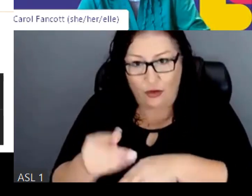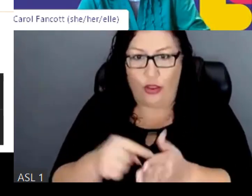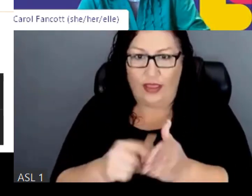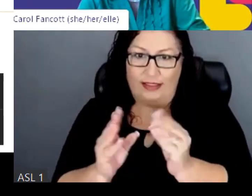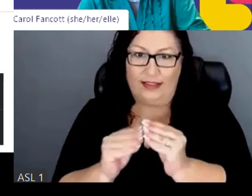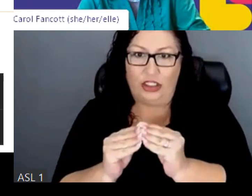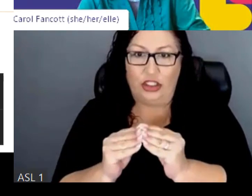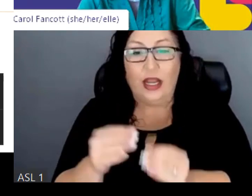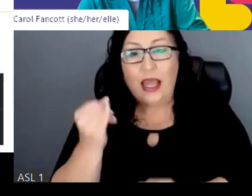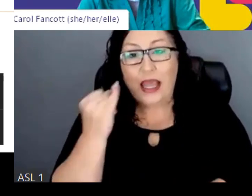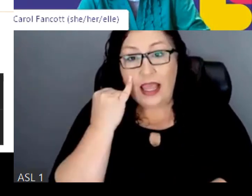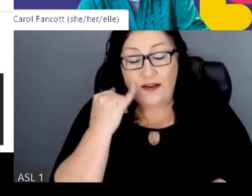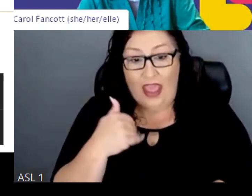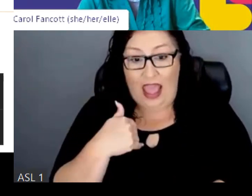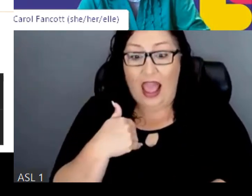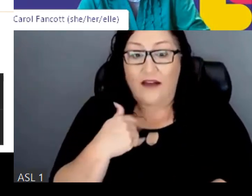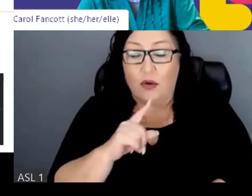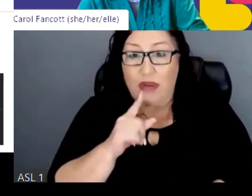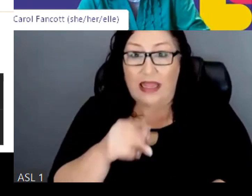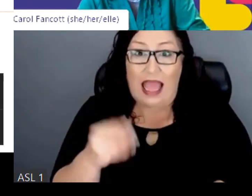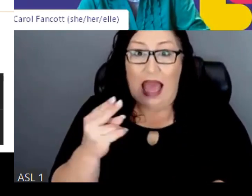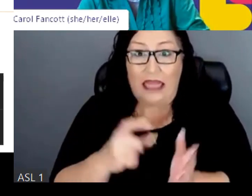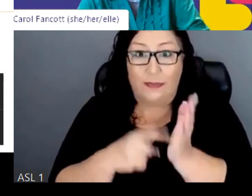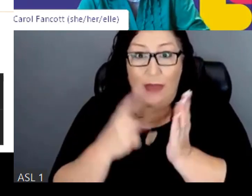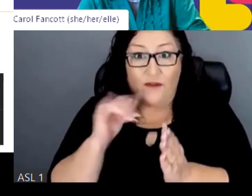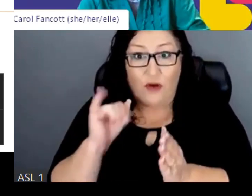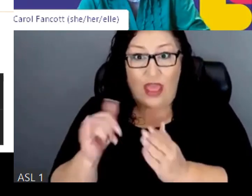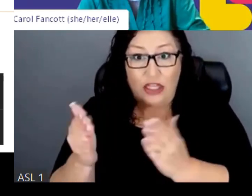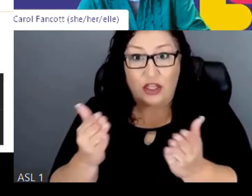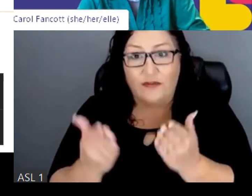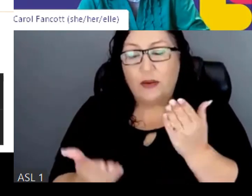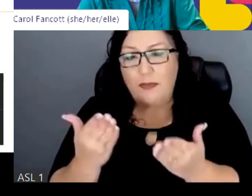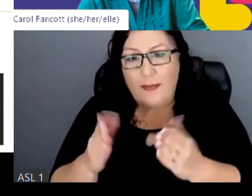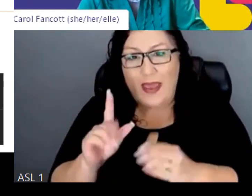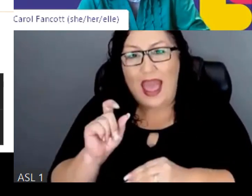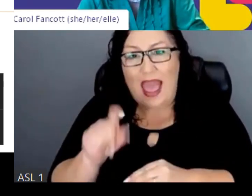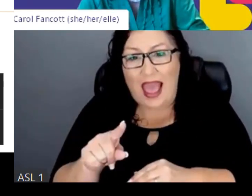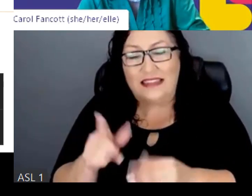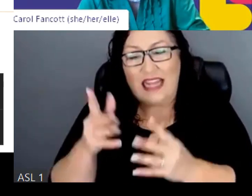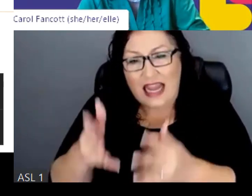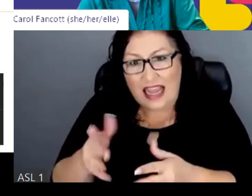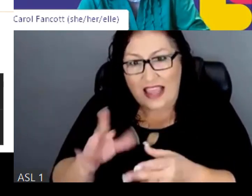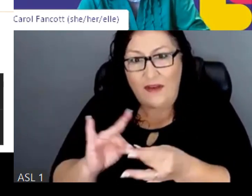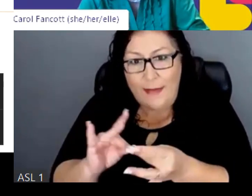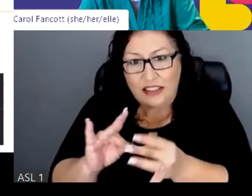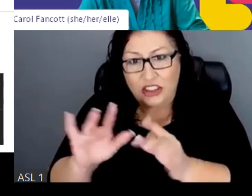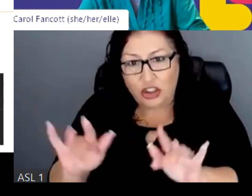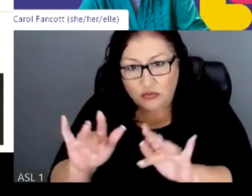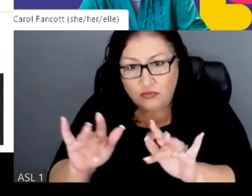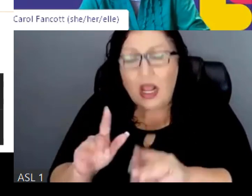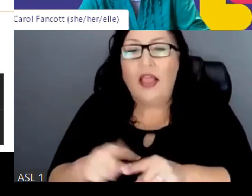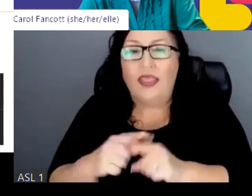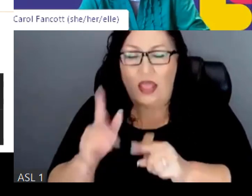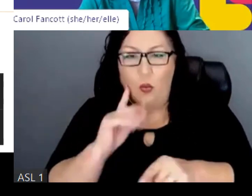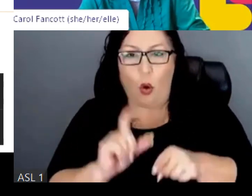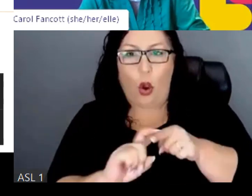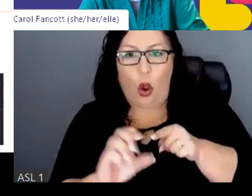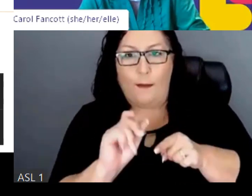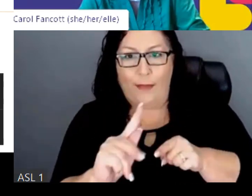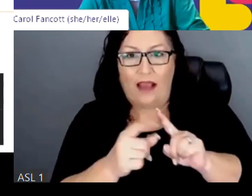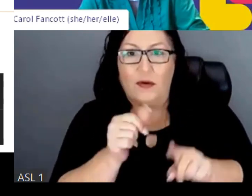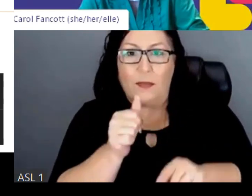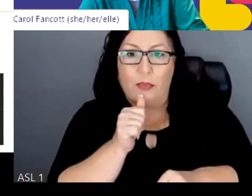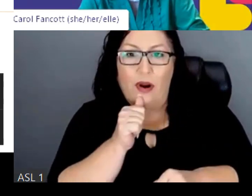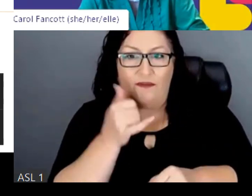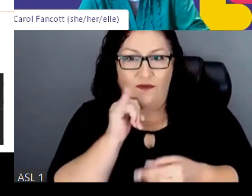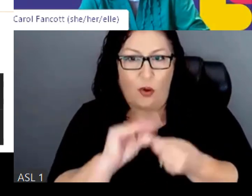hours following. If there is a high demand for this service, you may be asked to leave a voicemail and your call will be